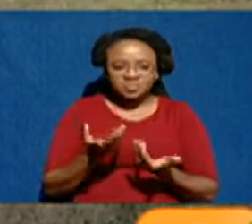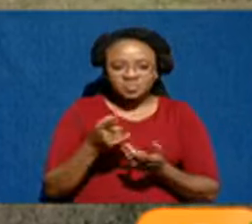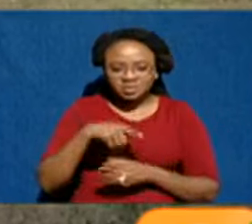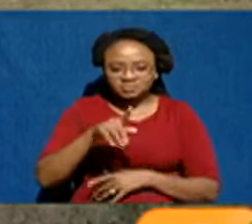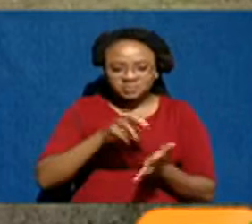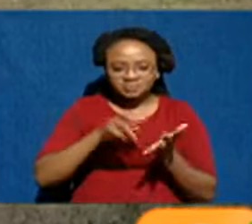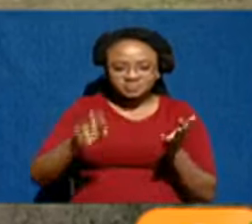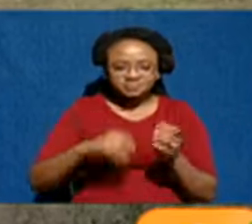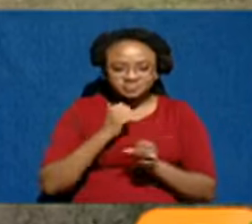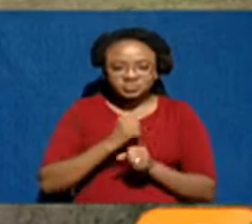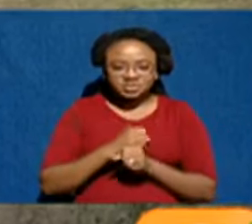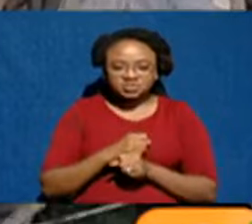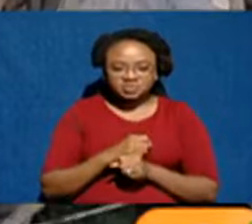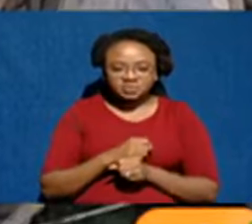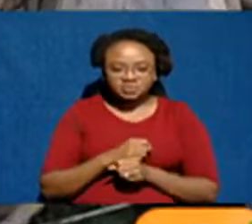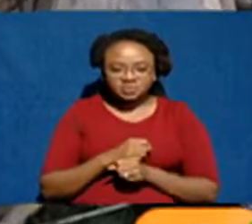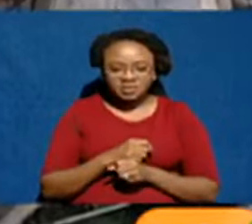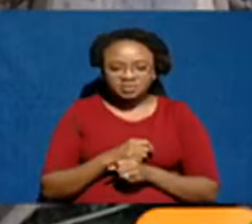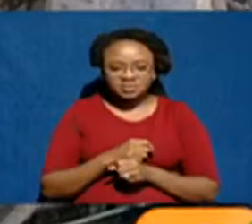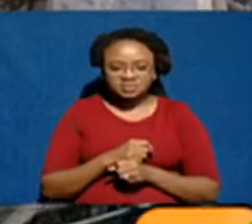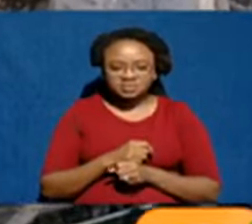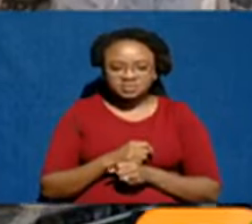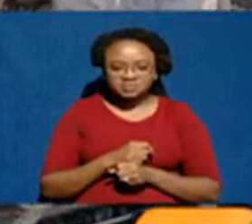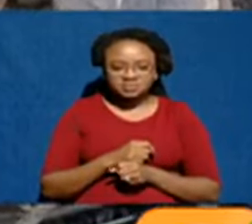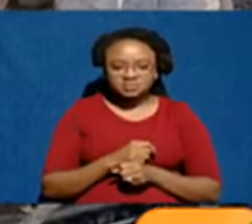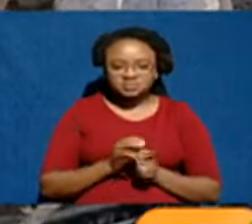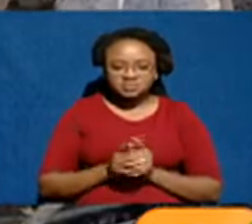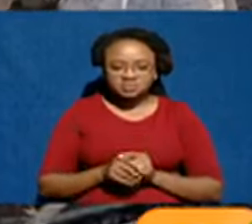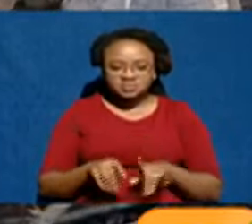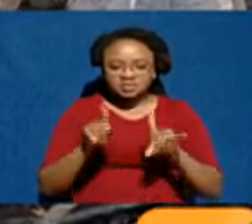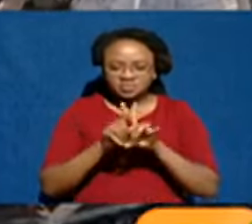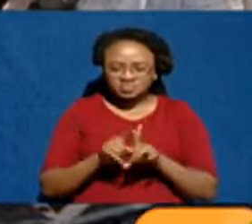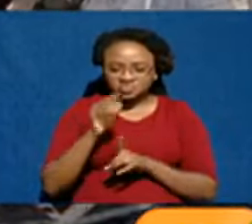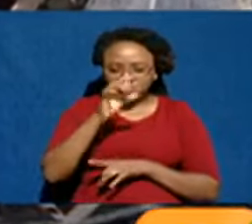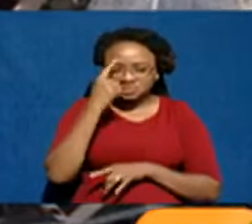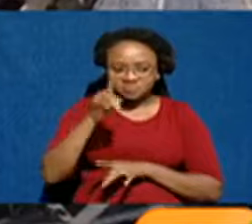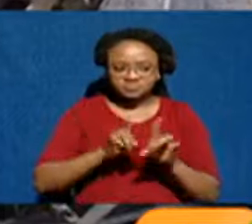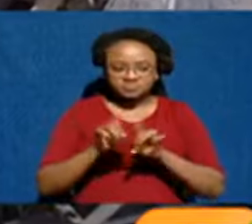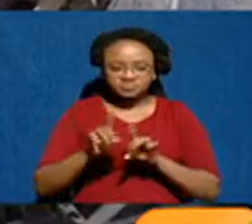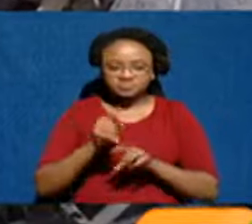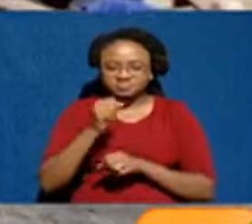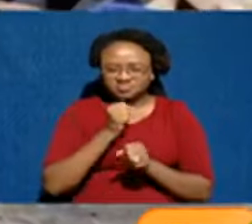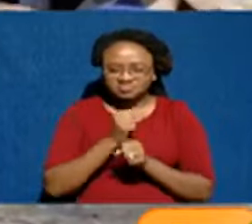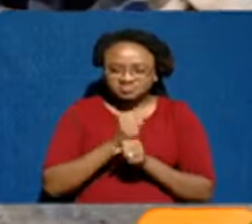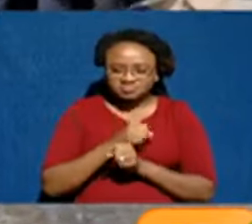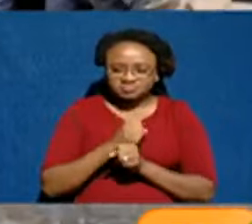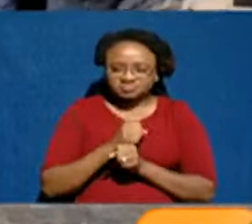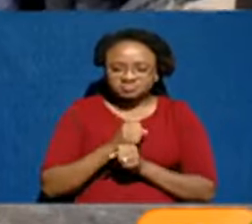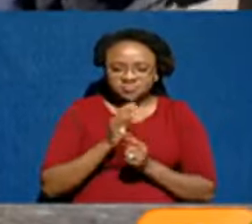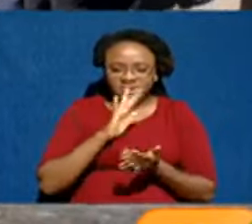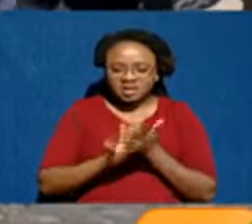rising statistics of road carnage, the NCCK officials say Transport CS Kipchumba Murkomen has work to do to tame the